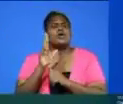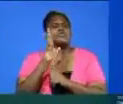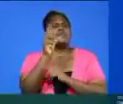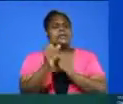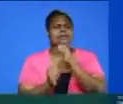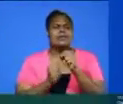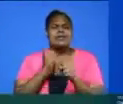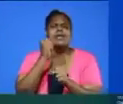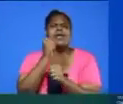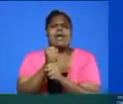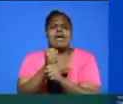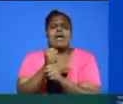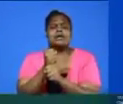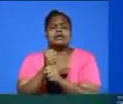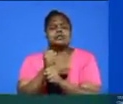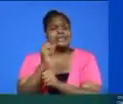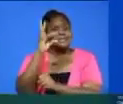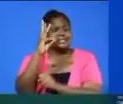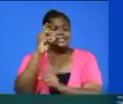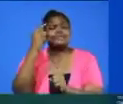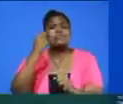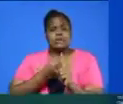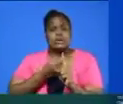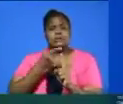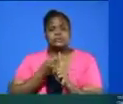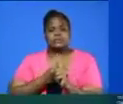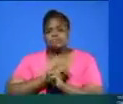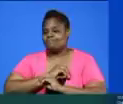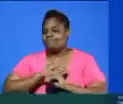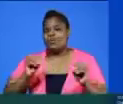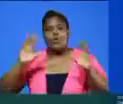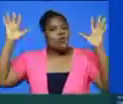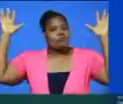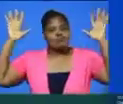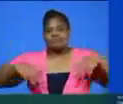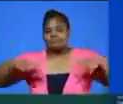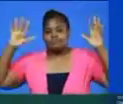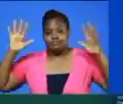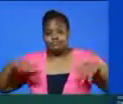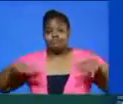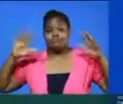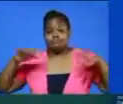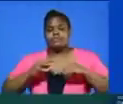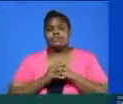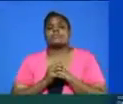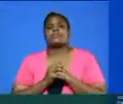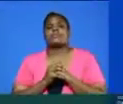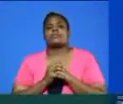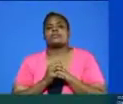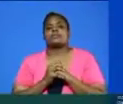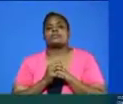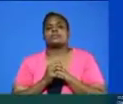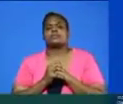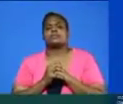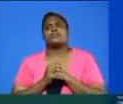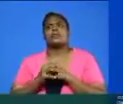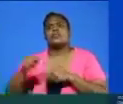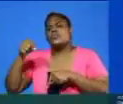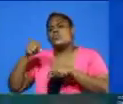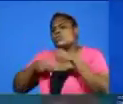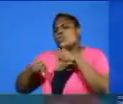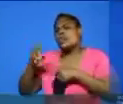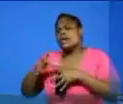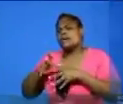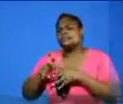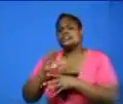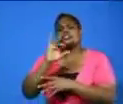3 years, 6 months, no rain. Can I take you back to James